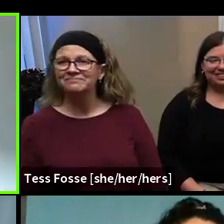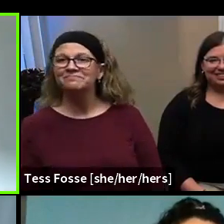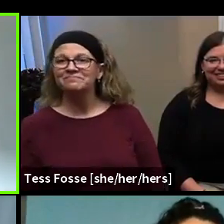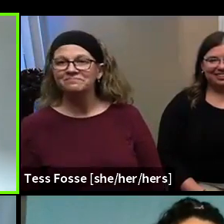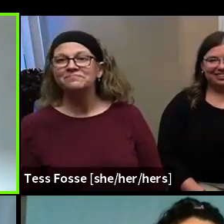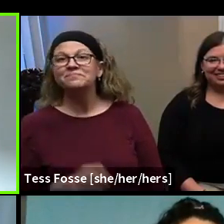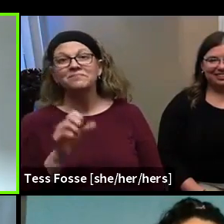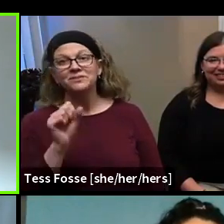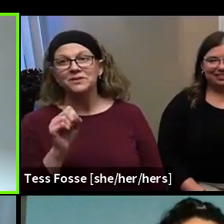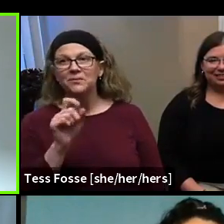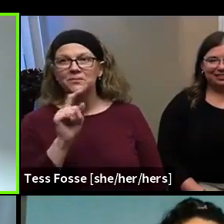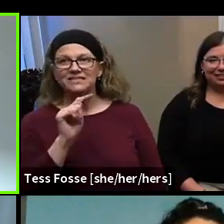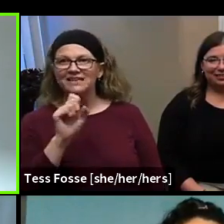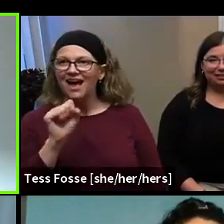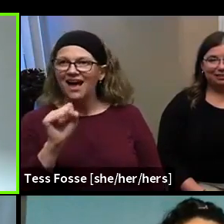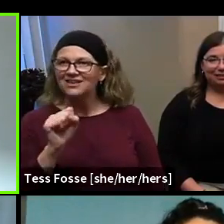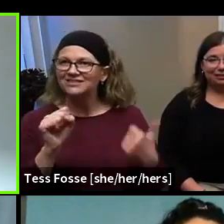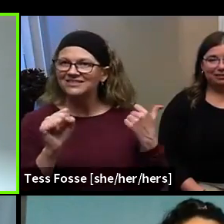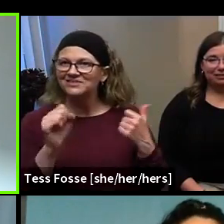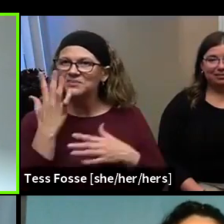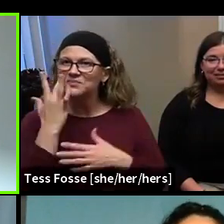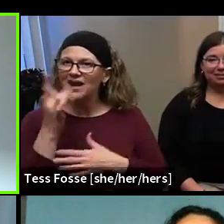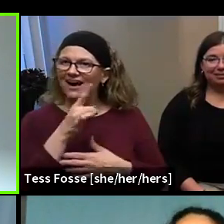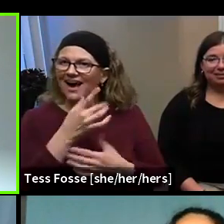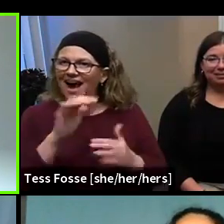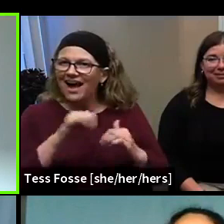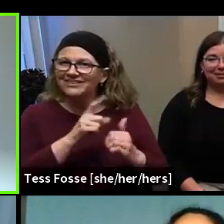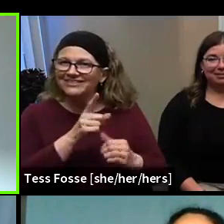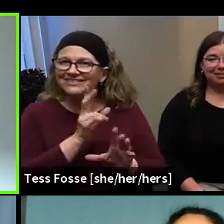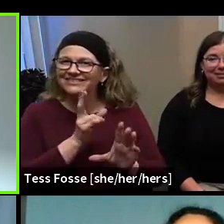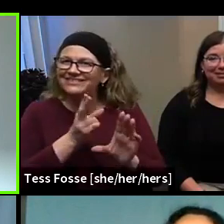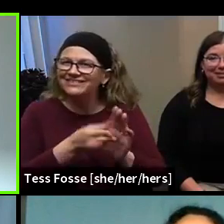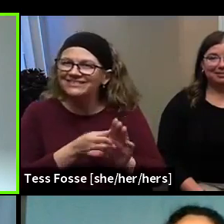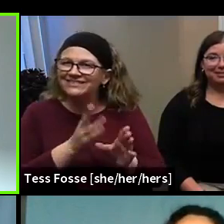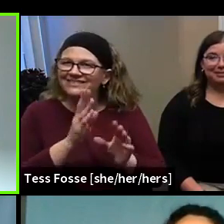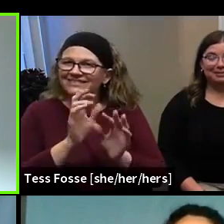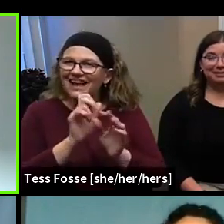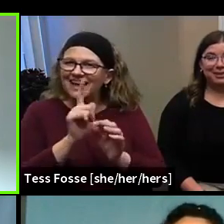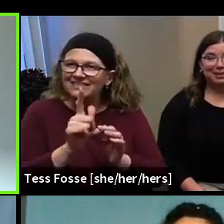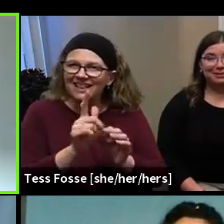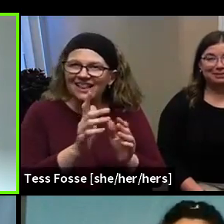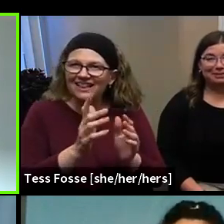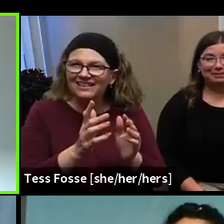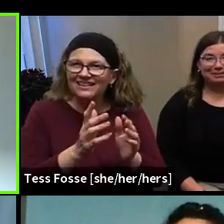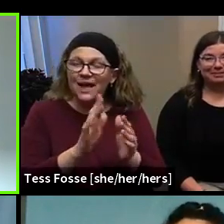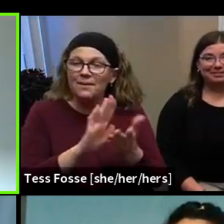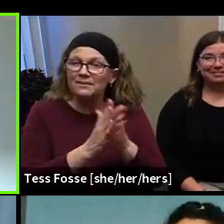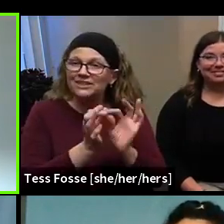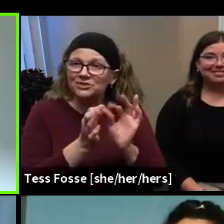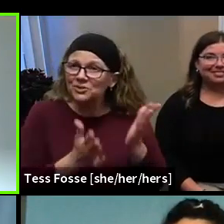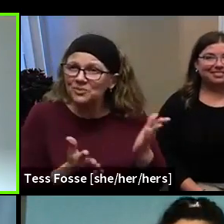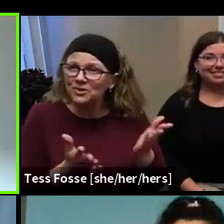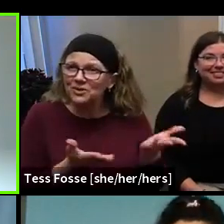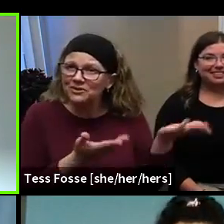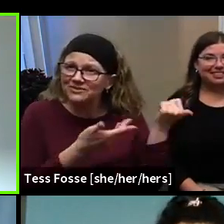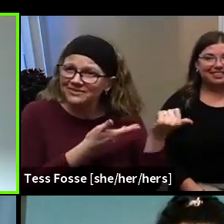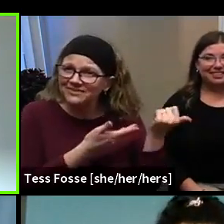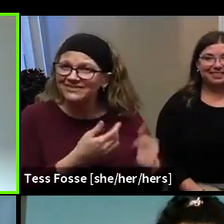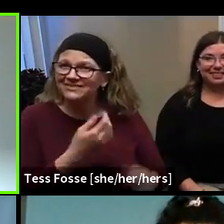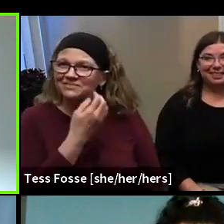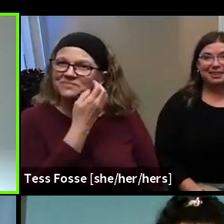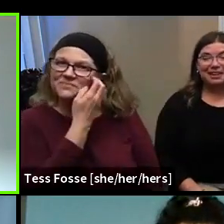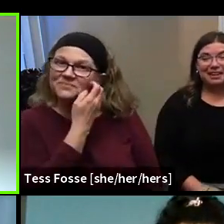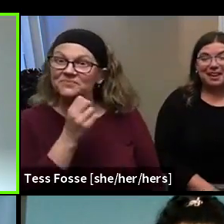So Tess, what brought you into American Sign Language and being an interpreter?